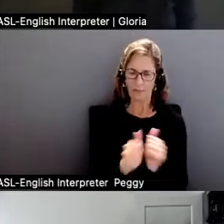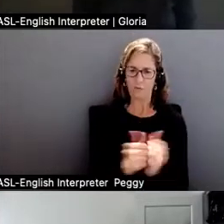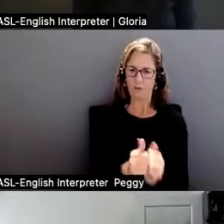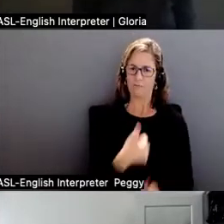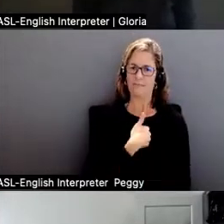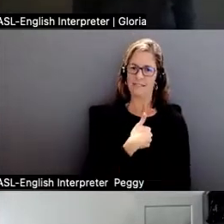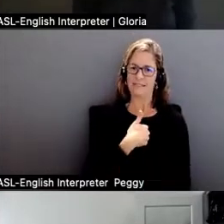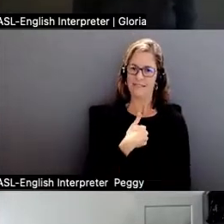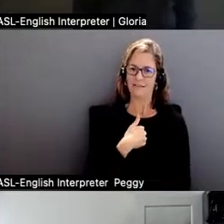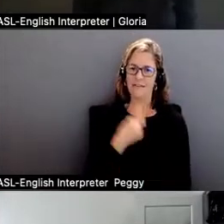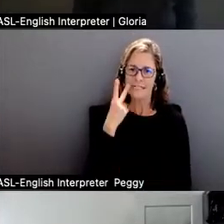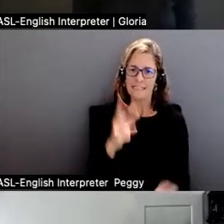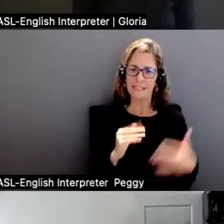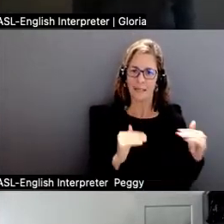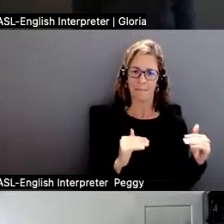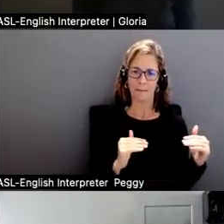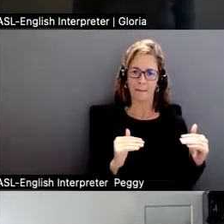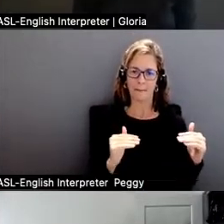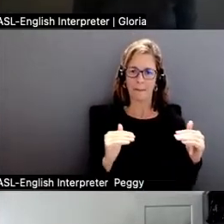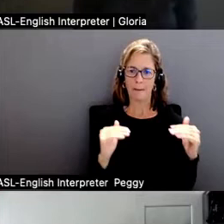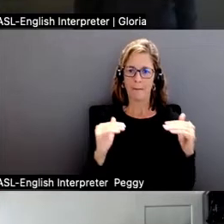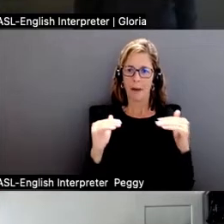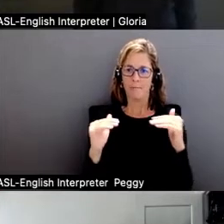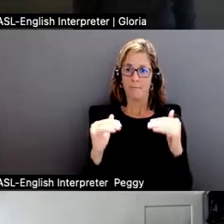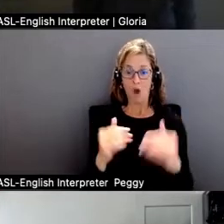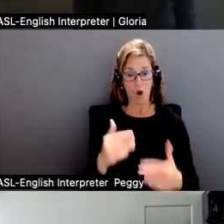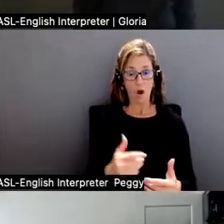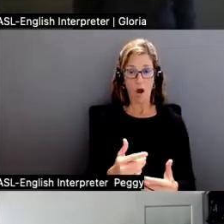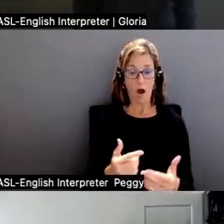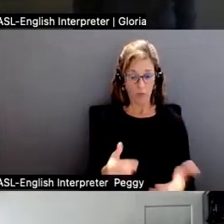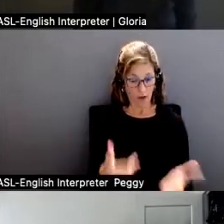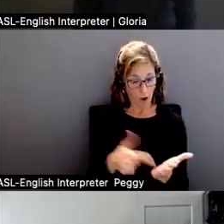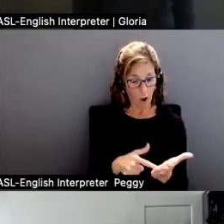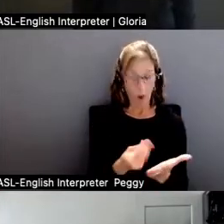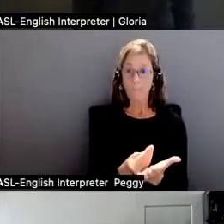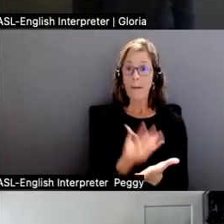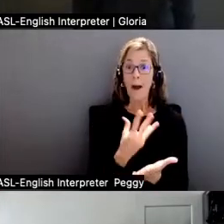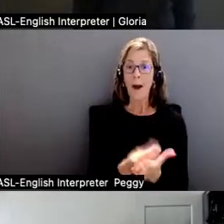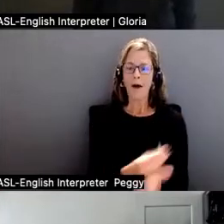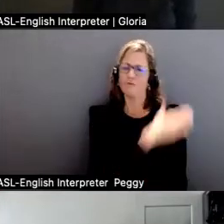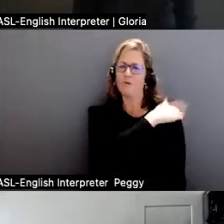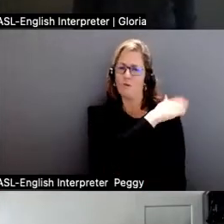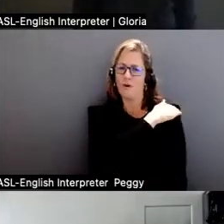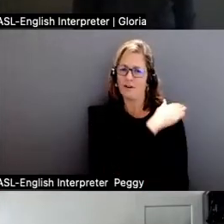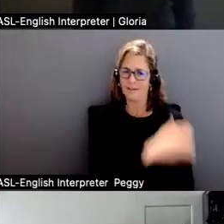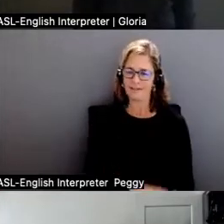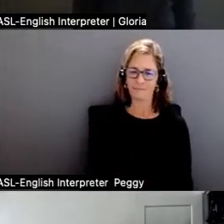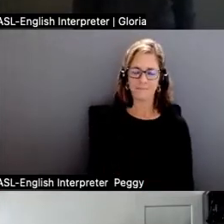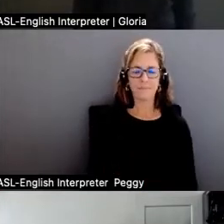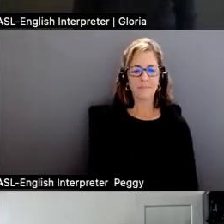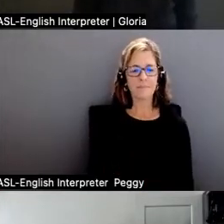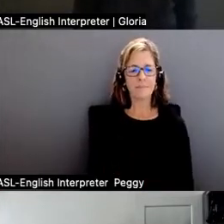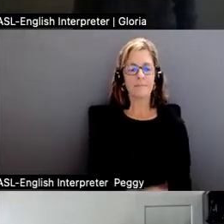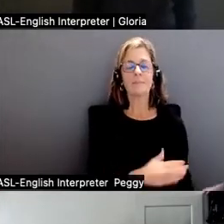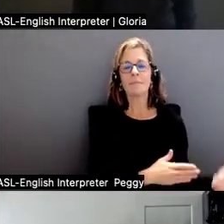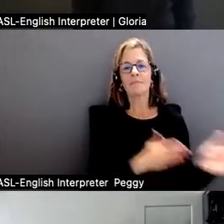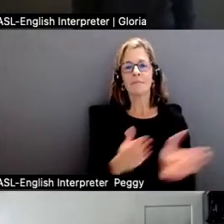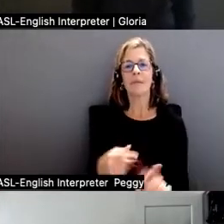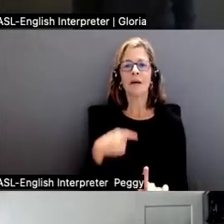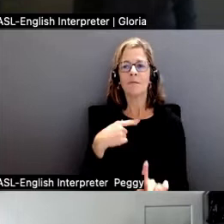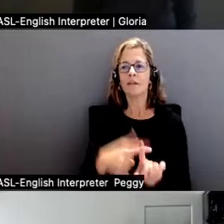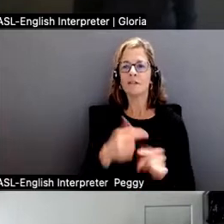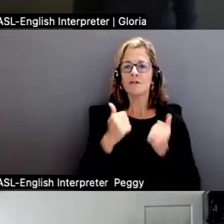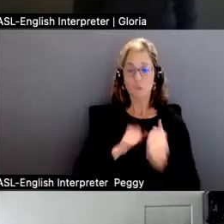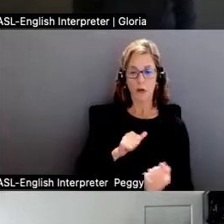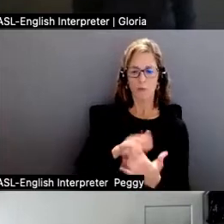We can also build some choices into our teaching, so learners don't have to accomplish tasks in one rote way, but